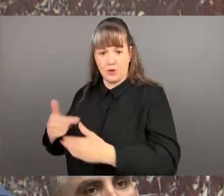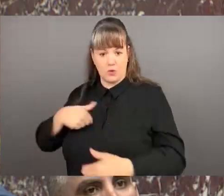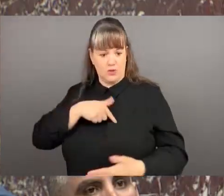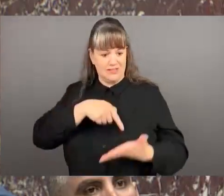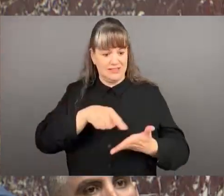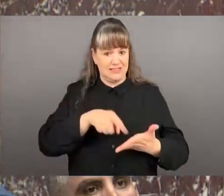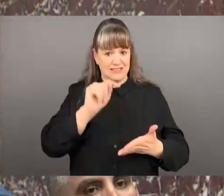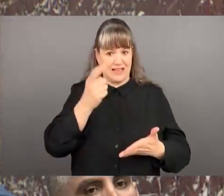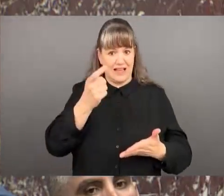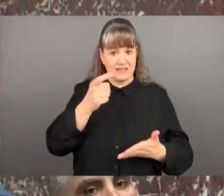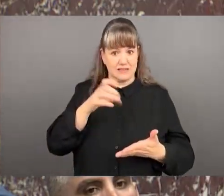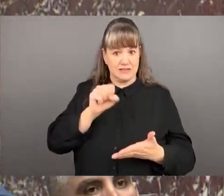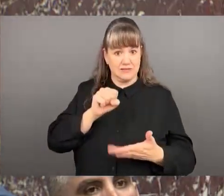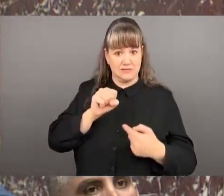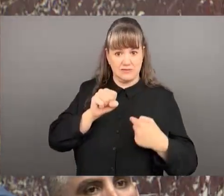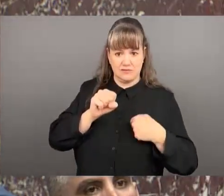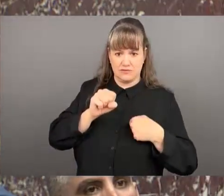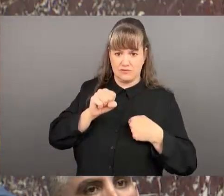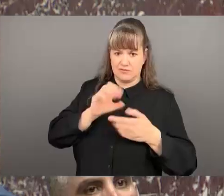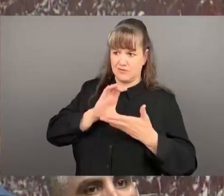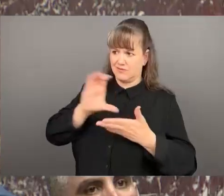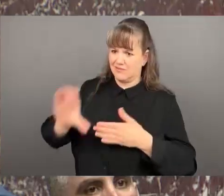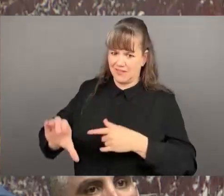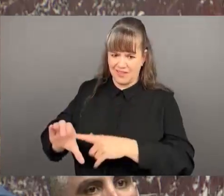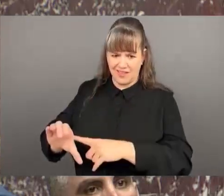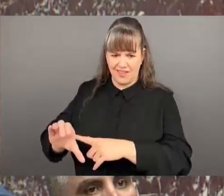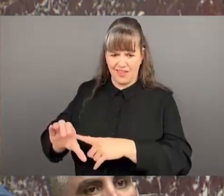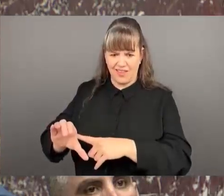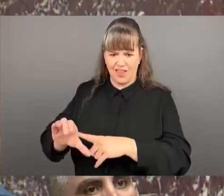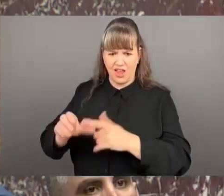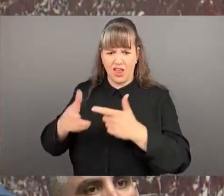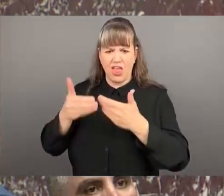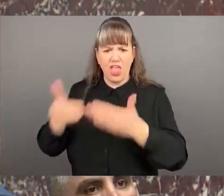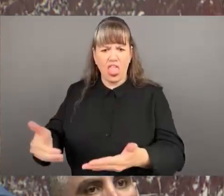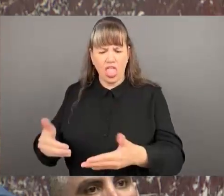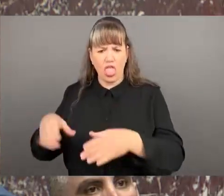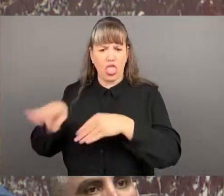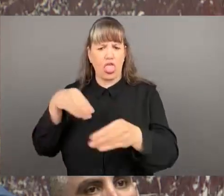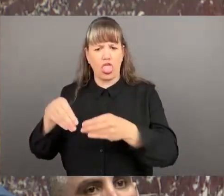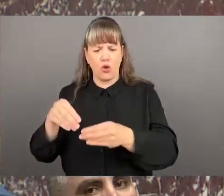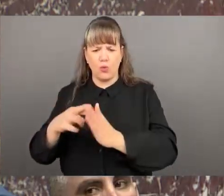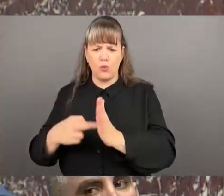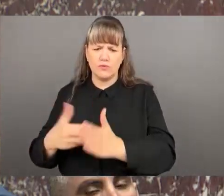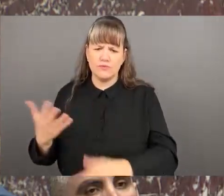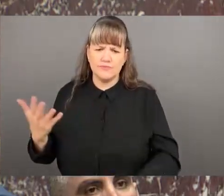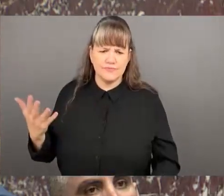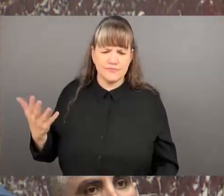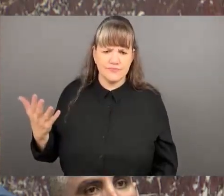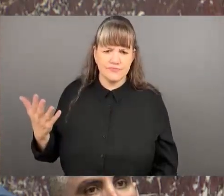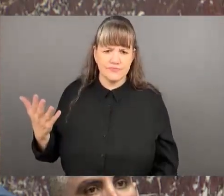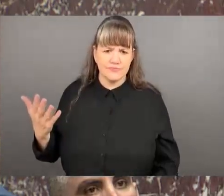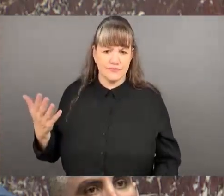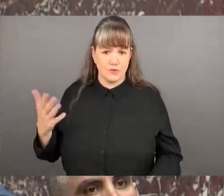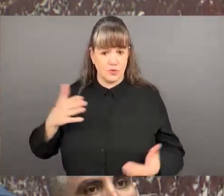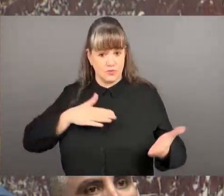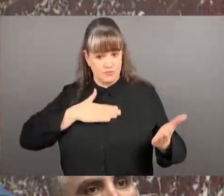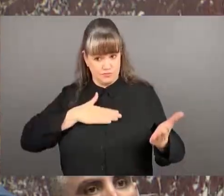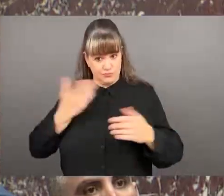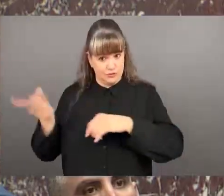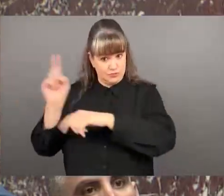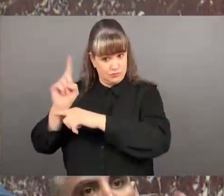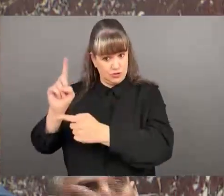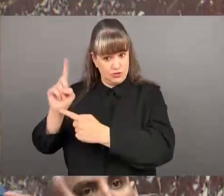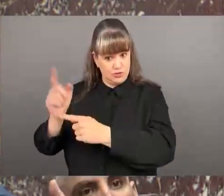Premier chose to play fast and loose with the rules. So will this Premier get up in this House today? It's kind of similar to when he sells